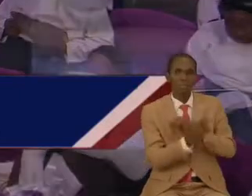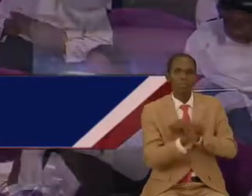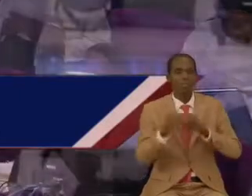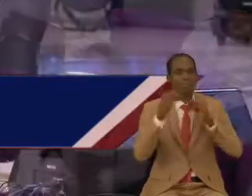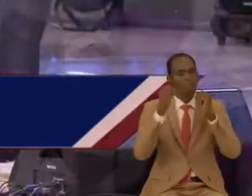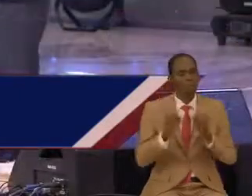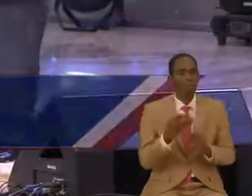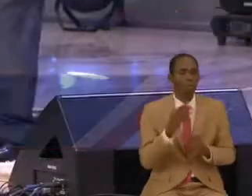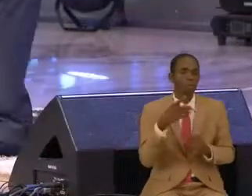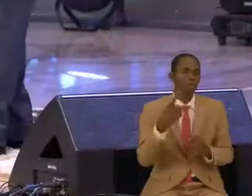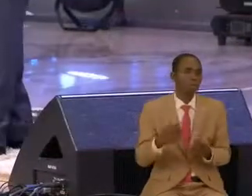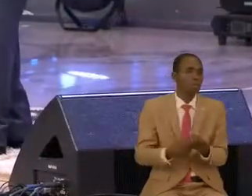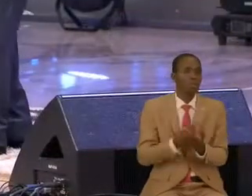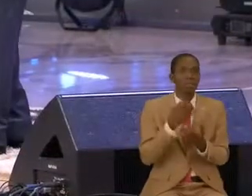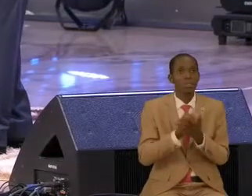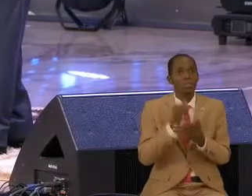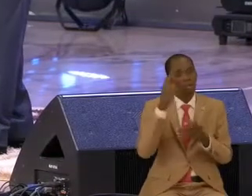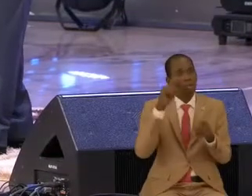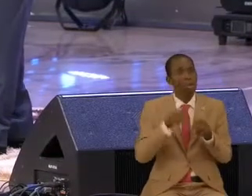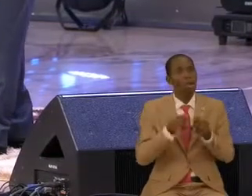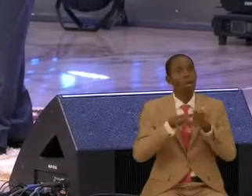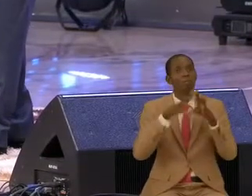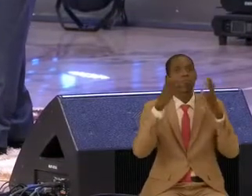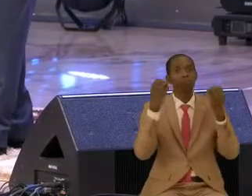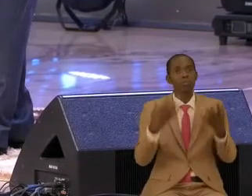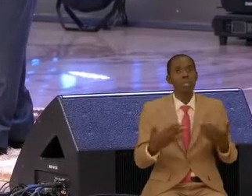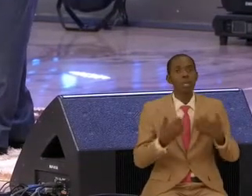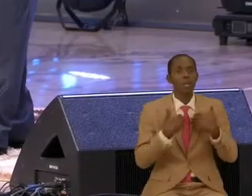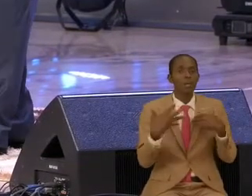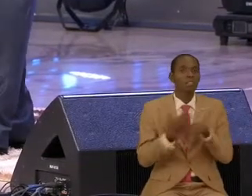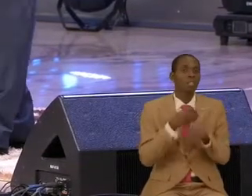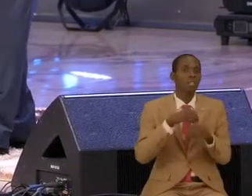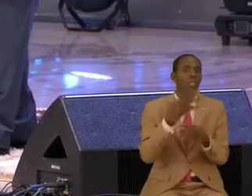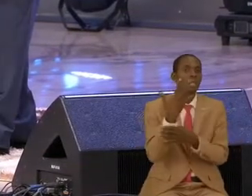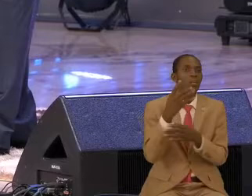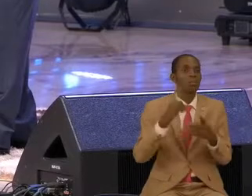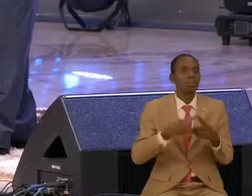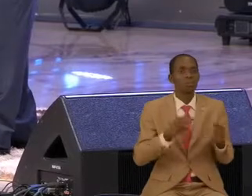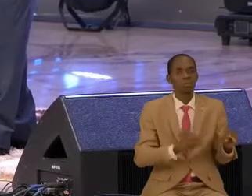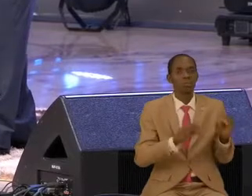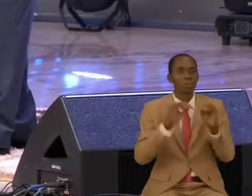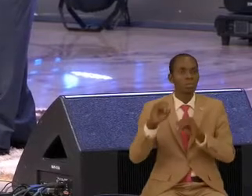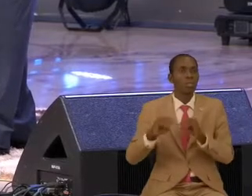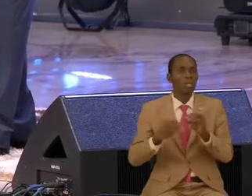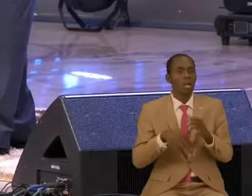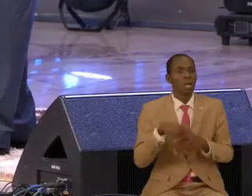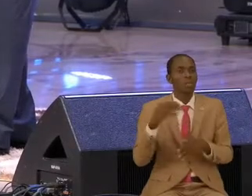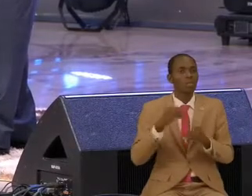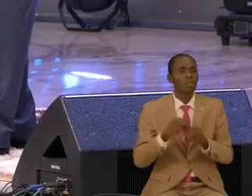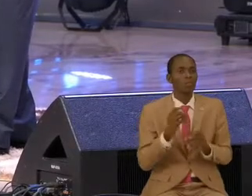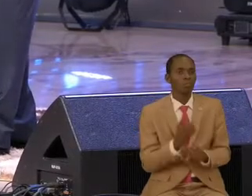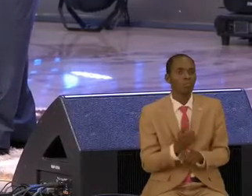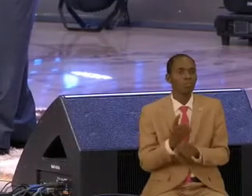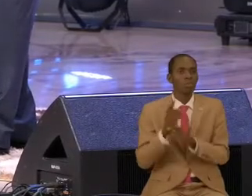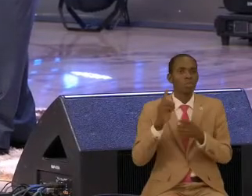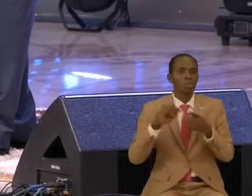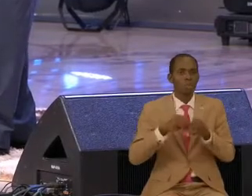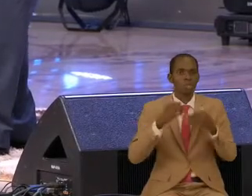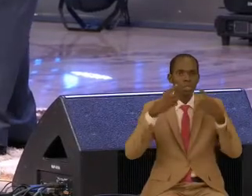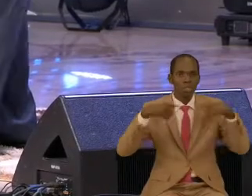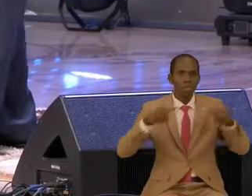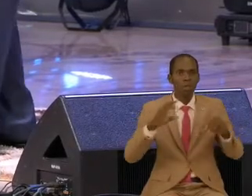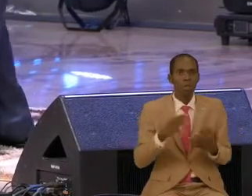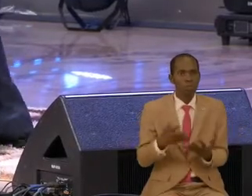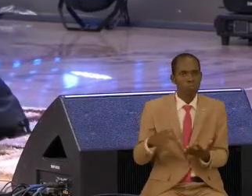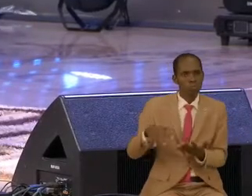And he says, for as much as many have taken in hand to set forth in order a declaration of those